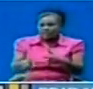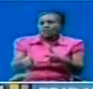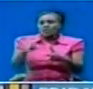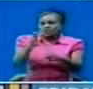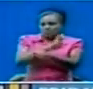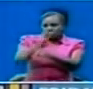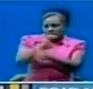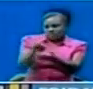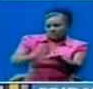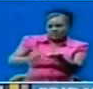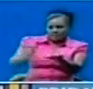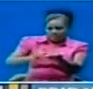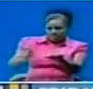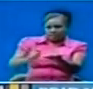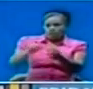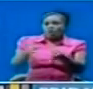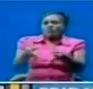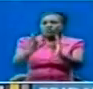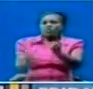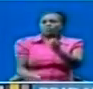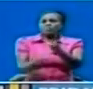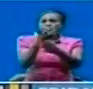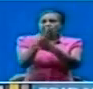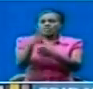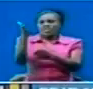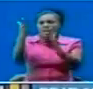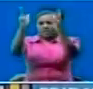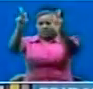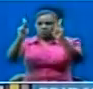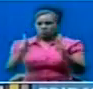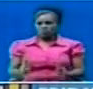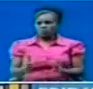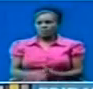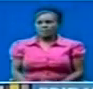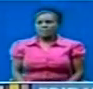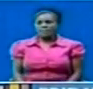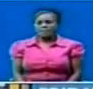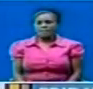for referendum signatures as they officially launched the initiative in Kisumu.